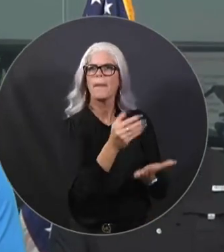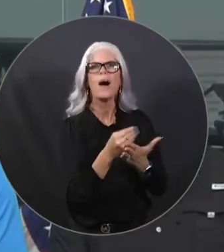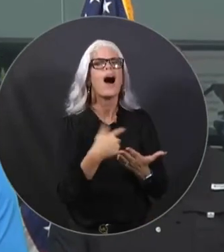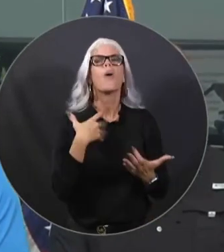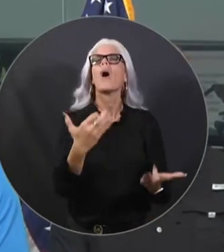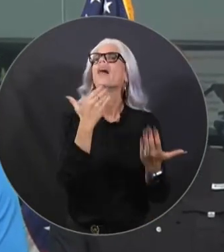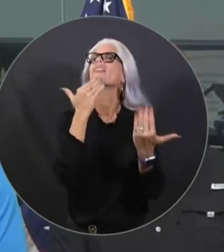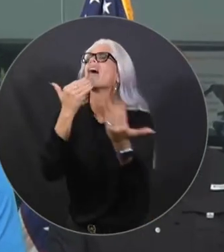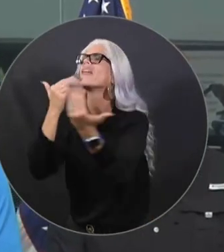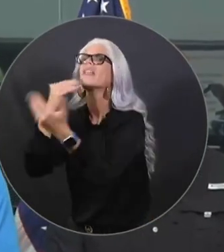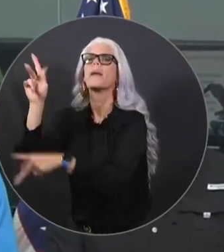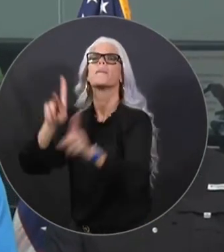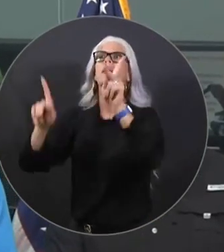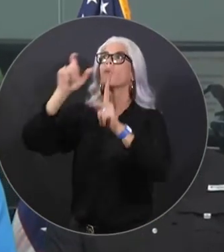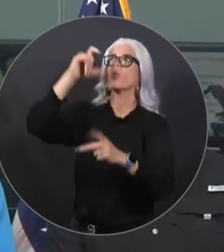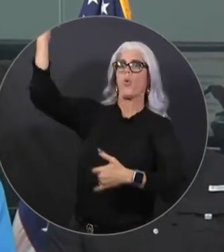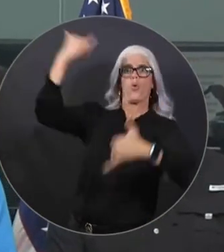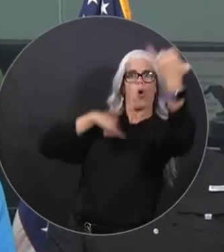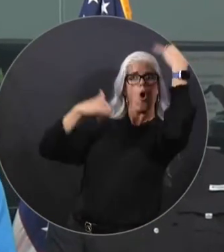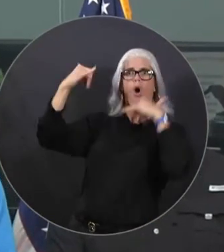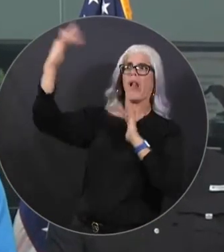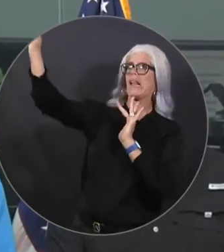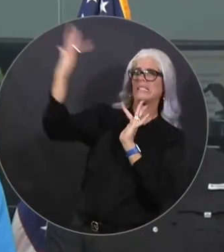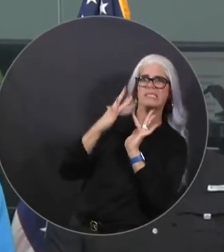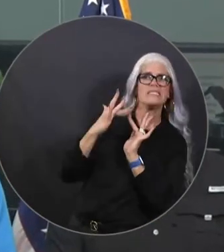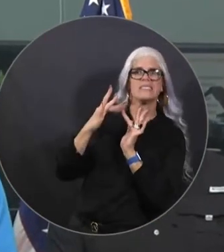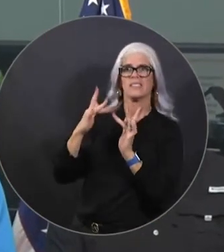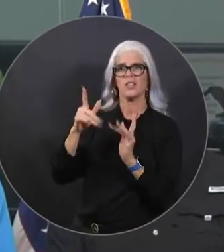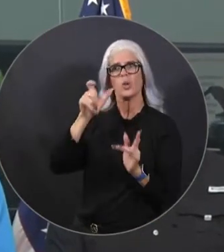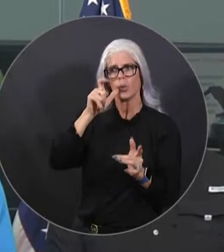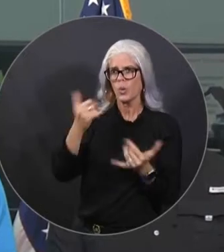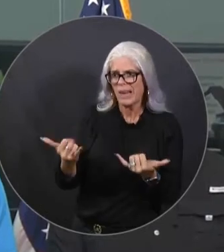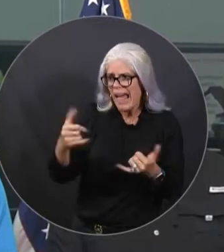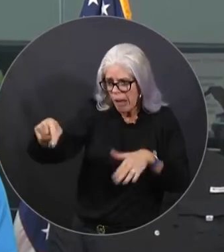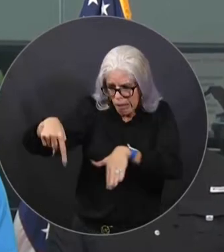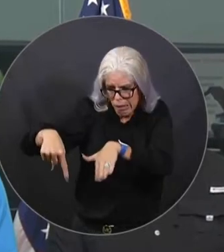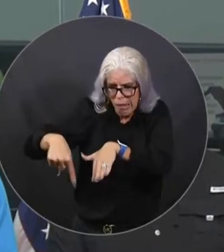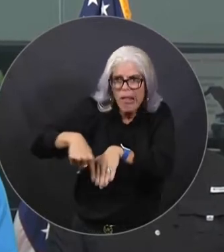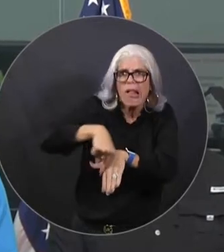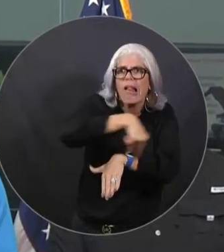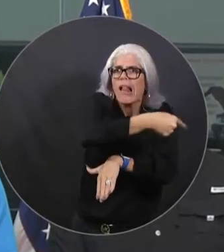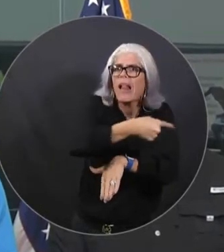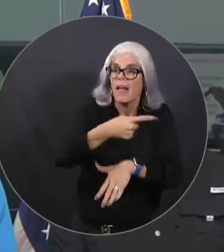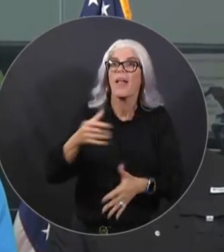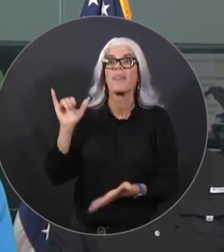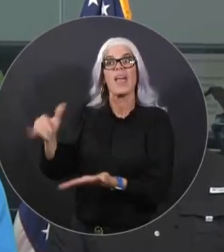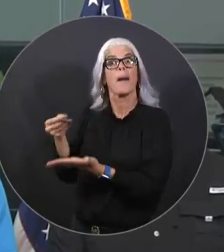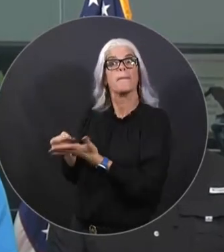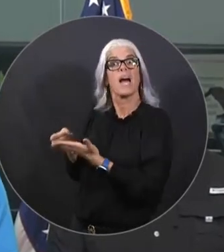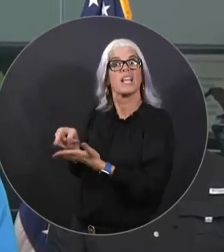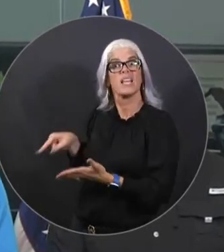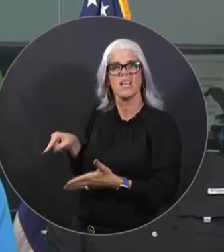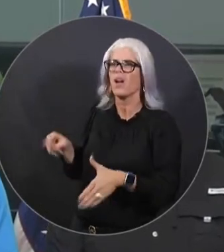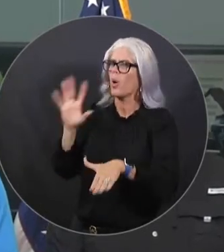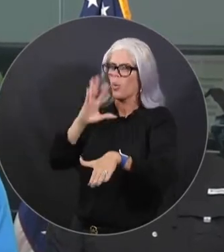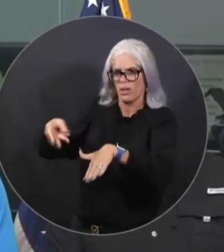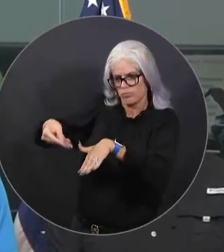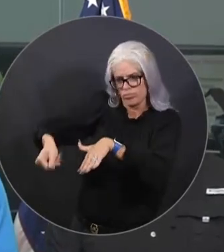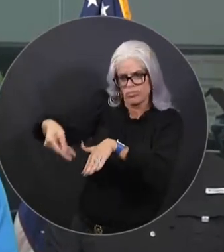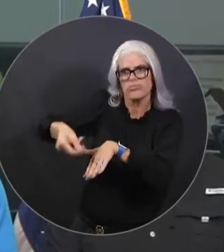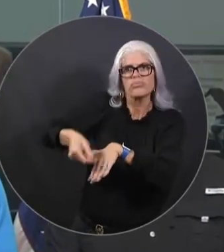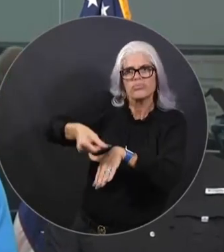specifically for those in the storm's path that are now recovering. And so these funds will go for response and recovery. We will